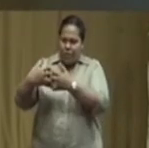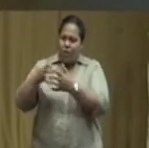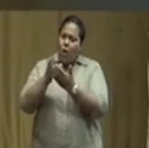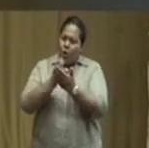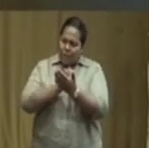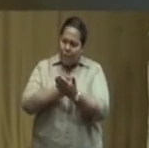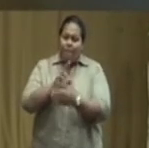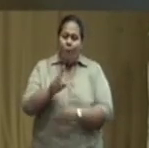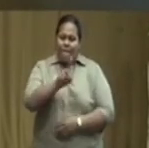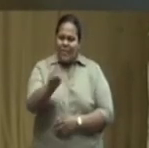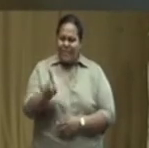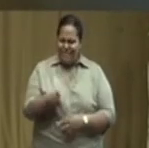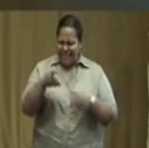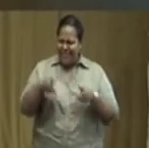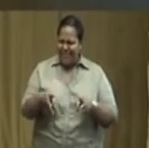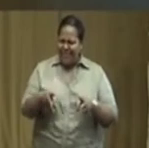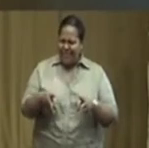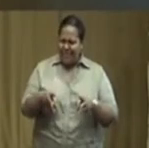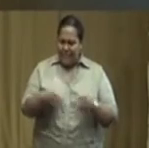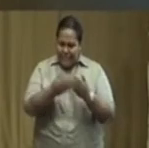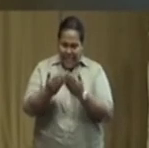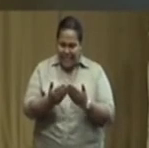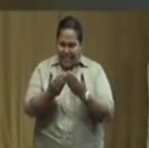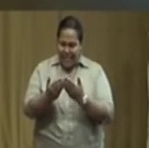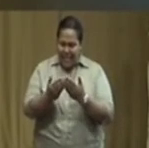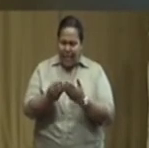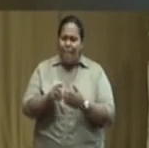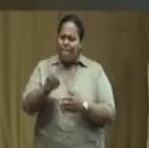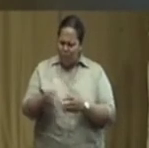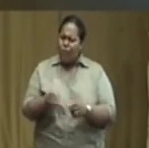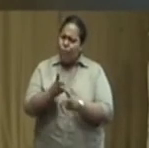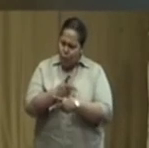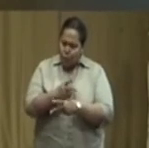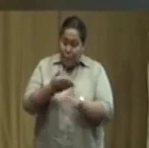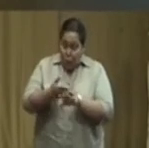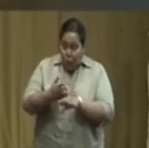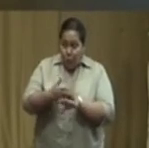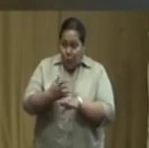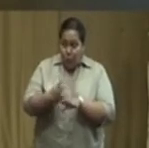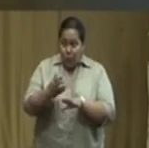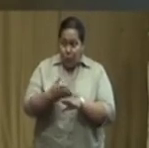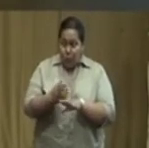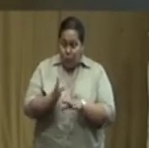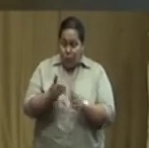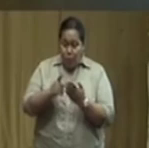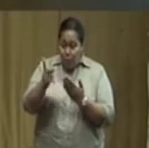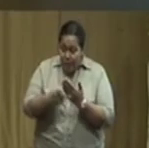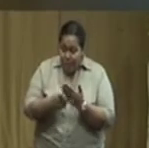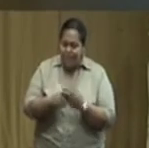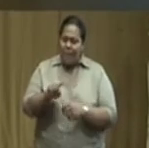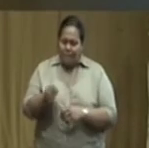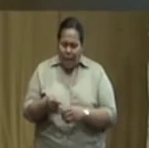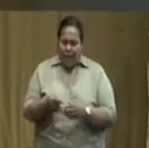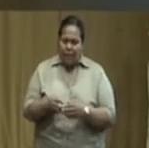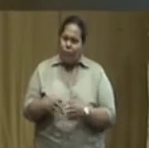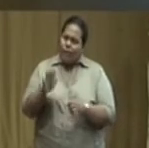Pacific content, we are effectively producing new material. And this ties in with what the VC was saying about ensuring